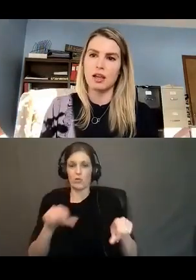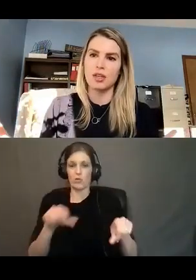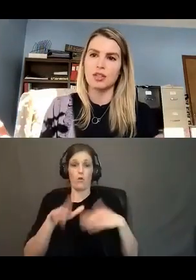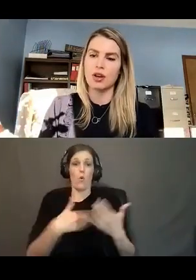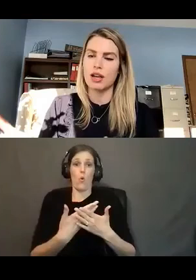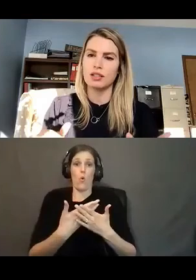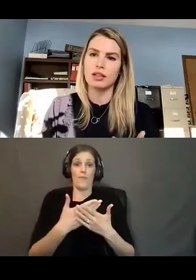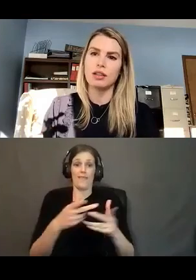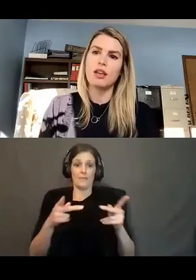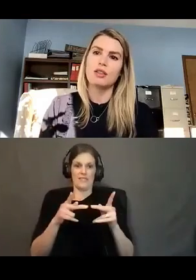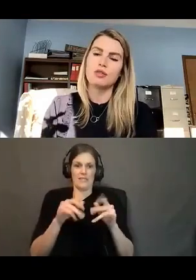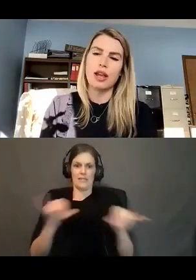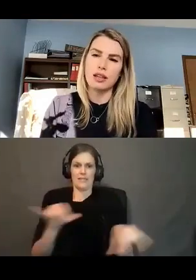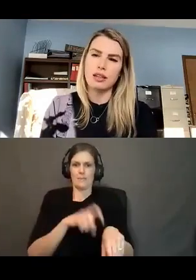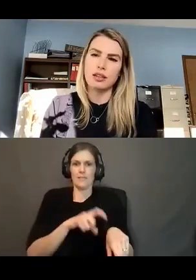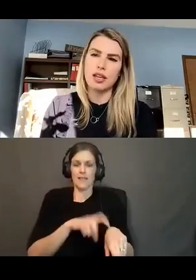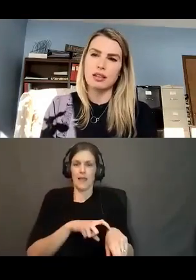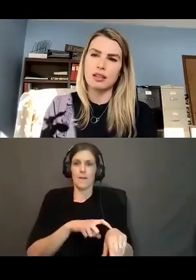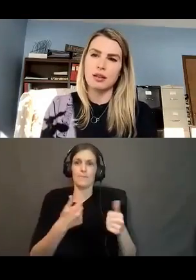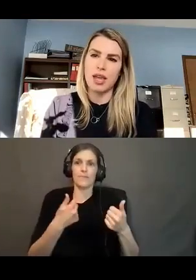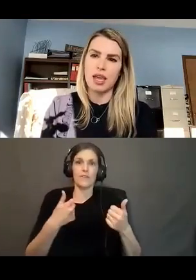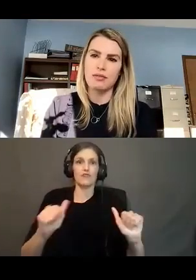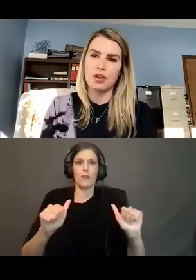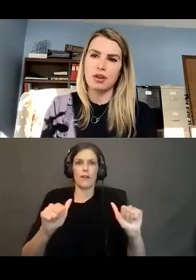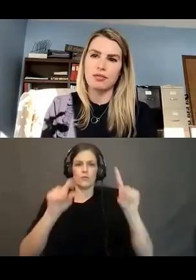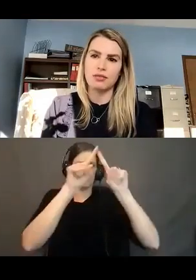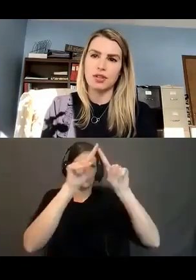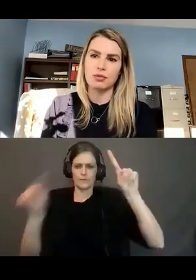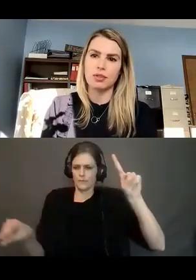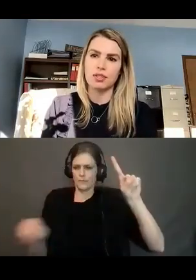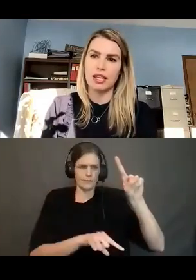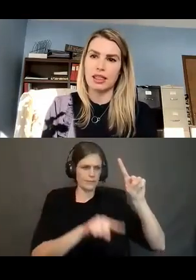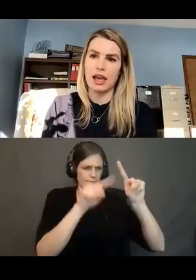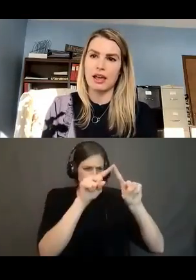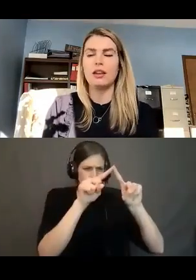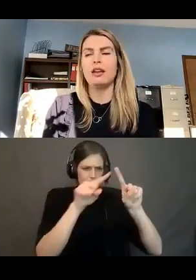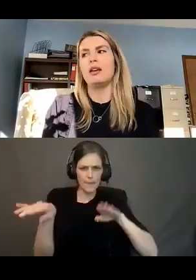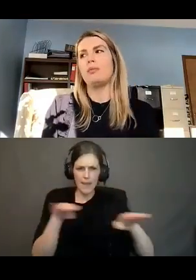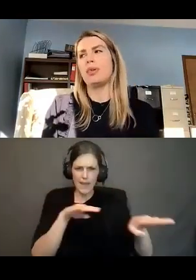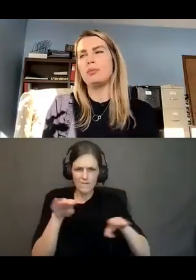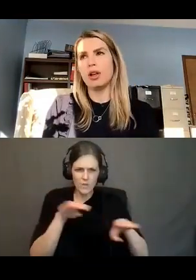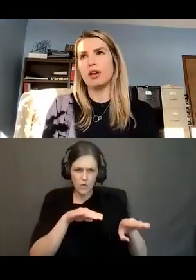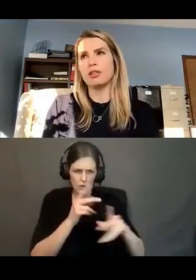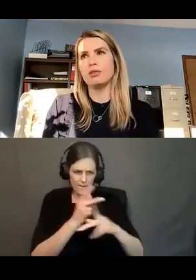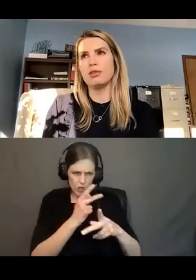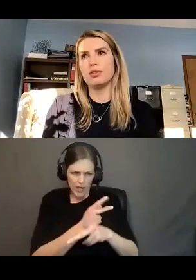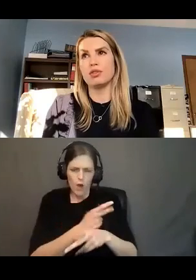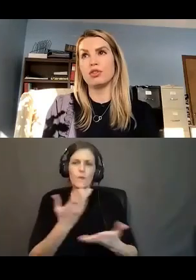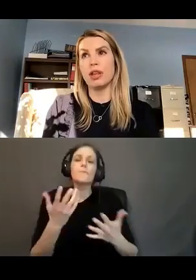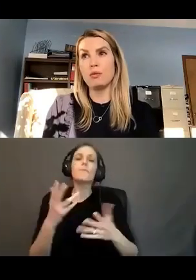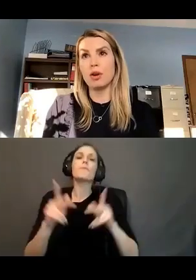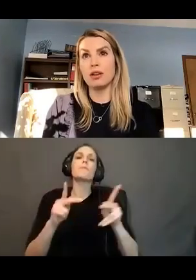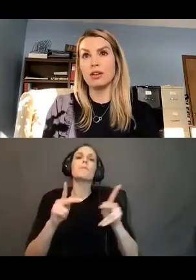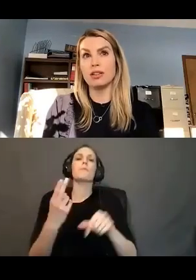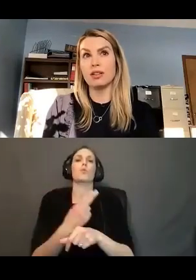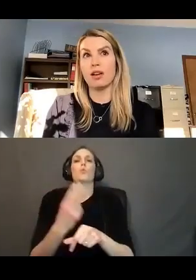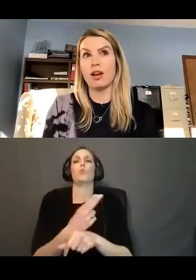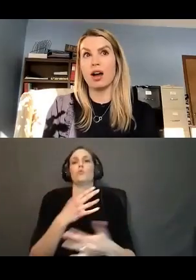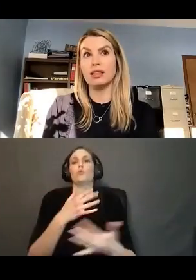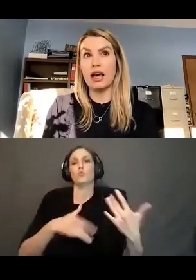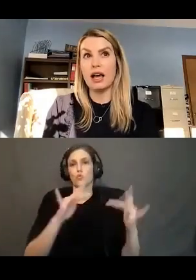time and trying to triangulate the behavior of individuals like that People also use social